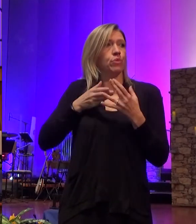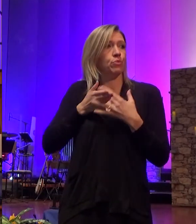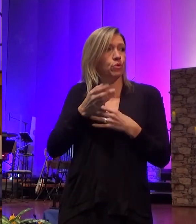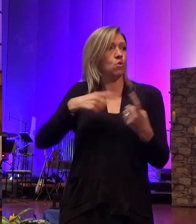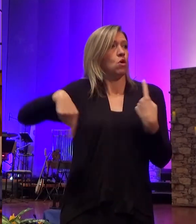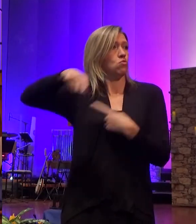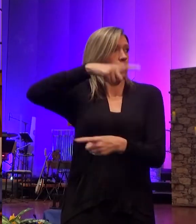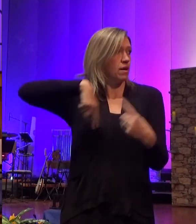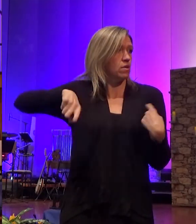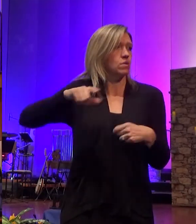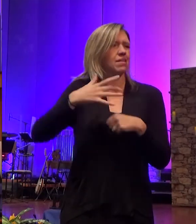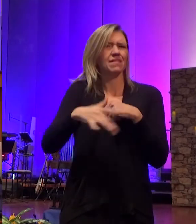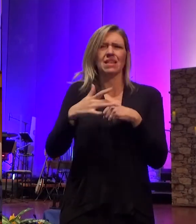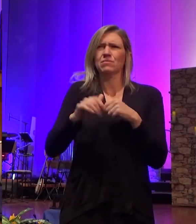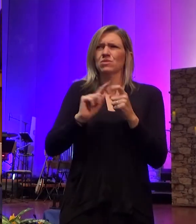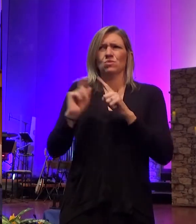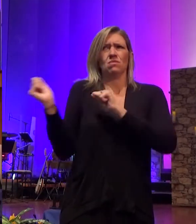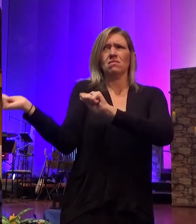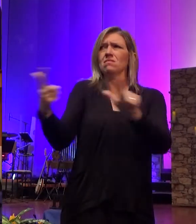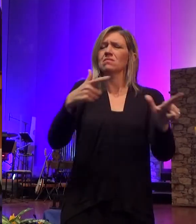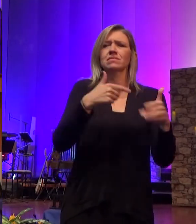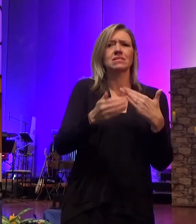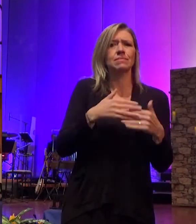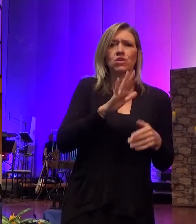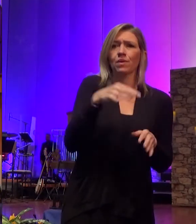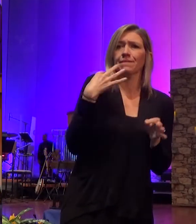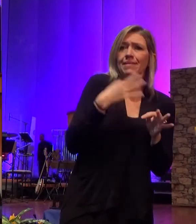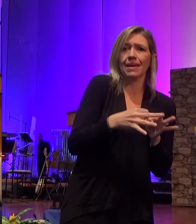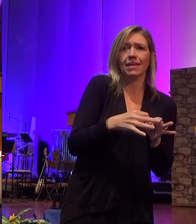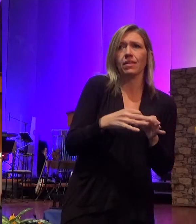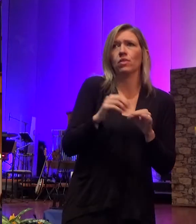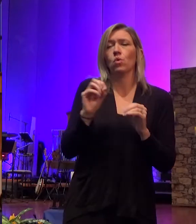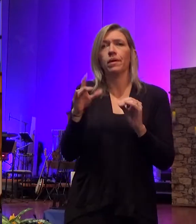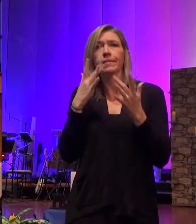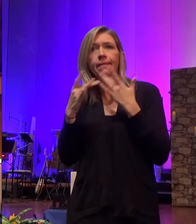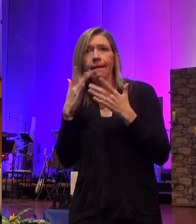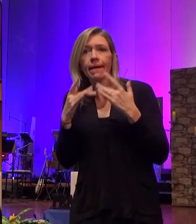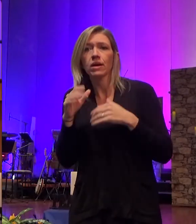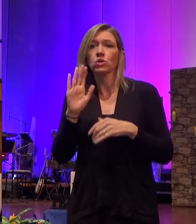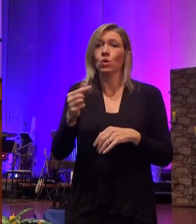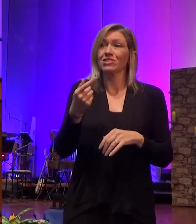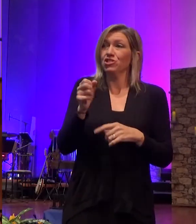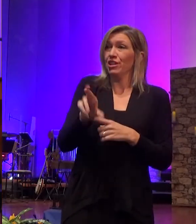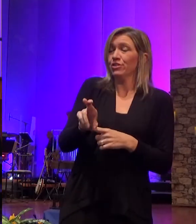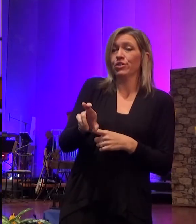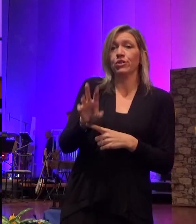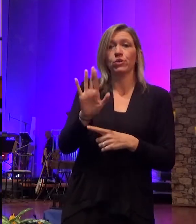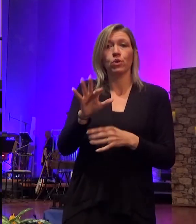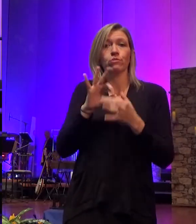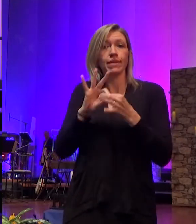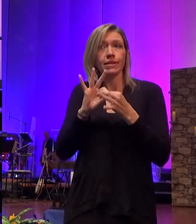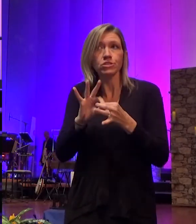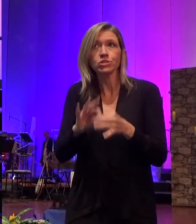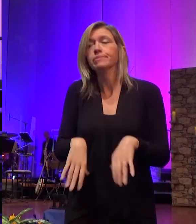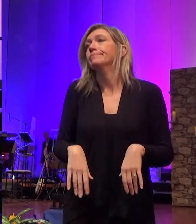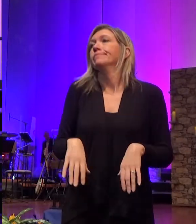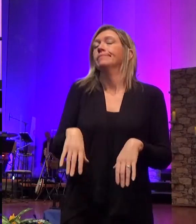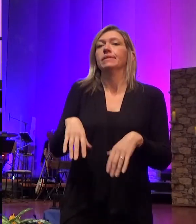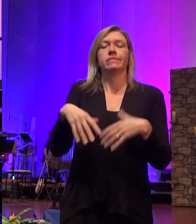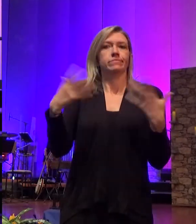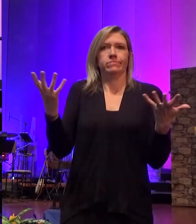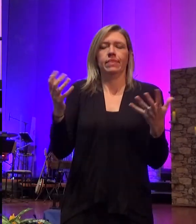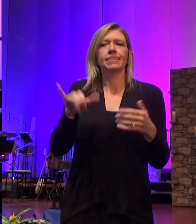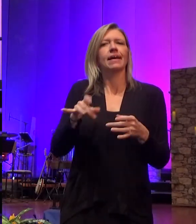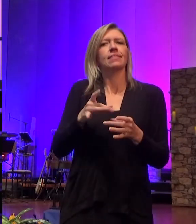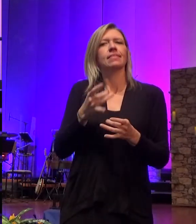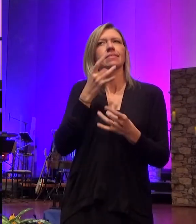us, available to all, no matter your faith or lack thereof, no matter your gender or relationship orientation. This light of